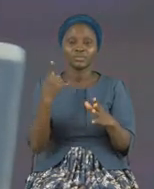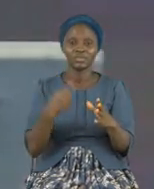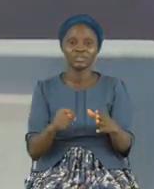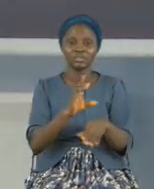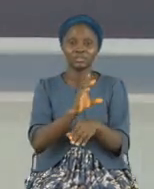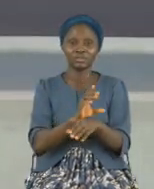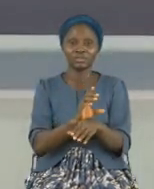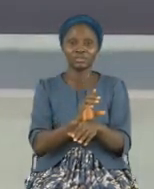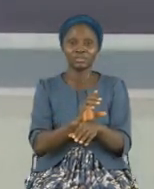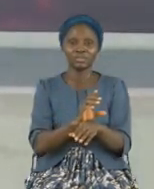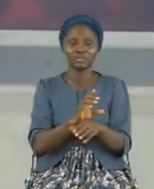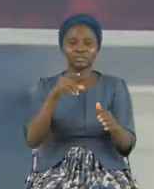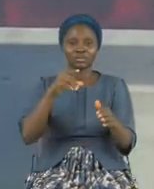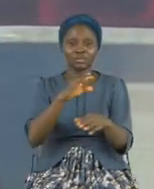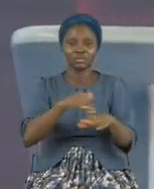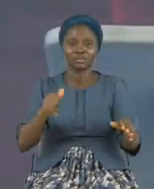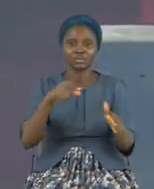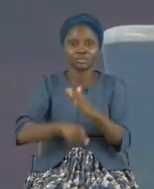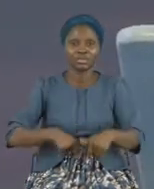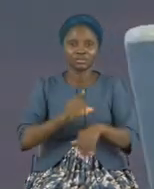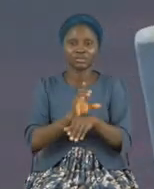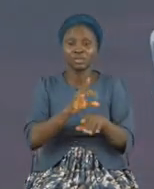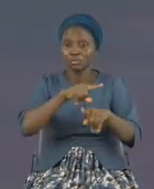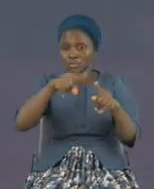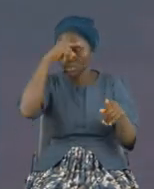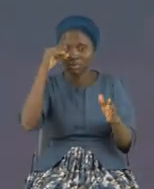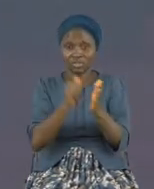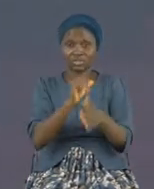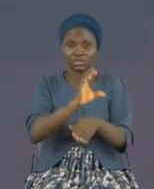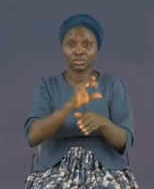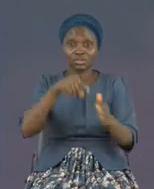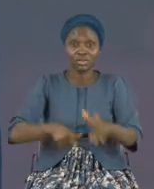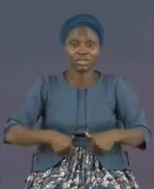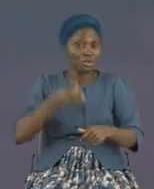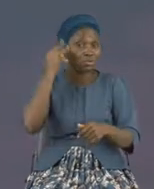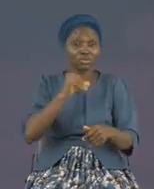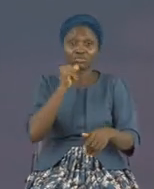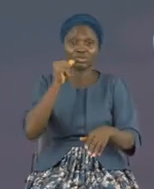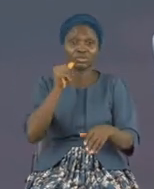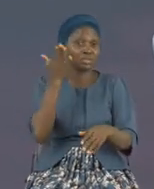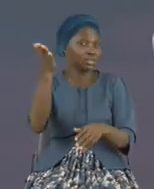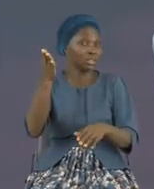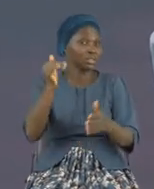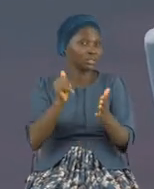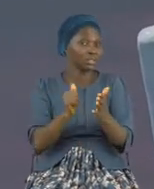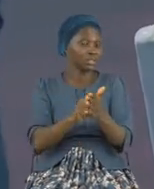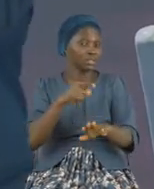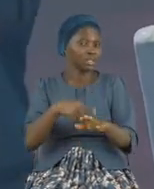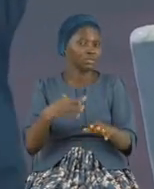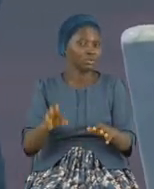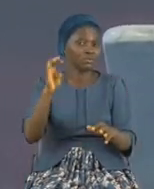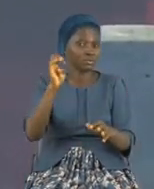Life, because that church, Deeper Life, was not there at the time of Enoch. And